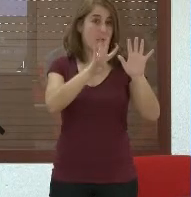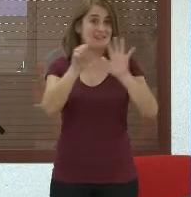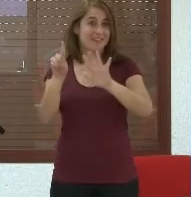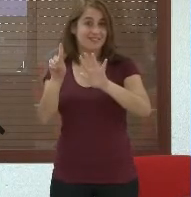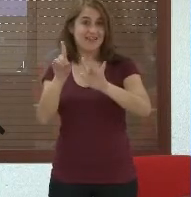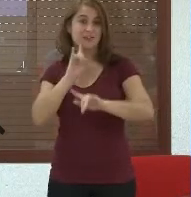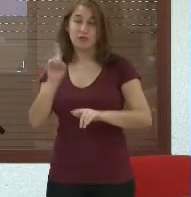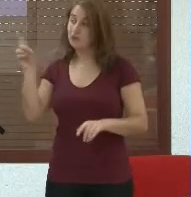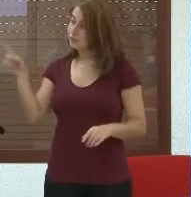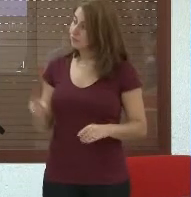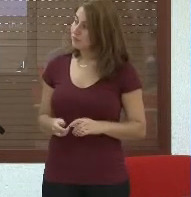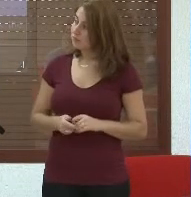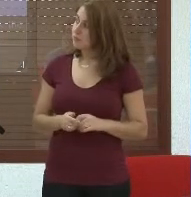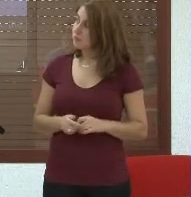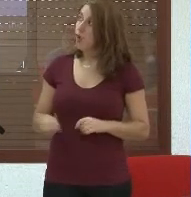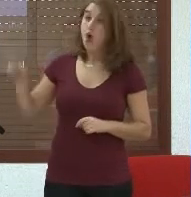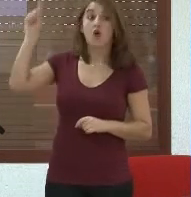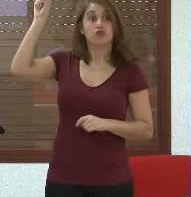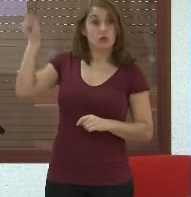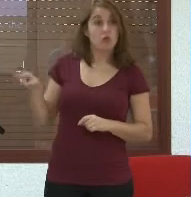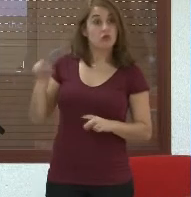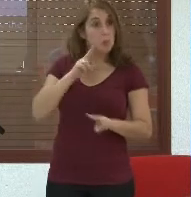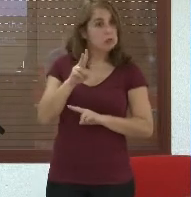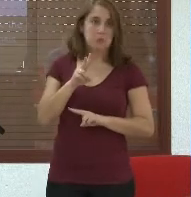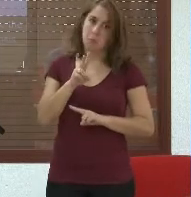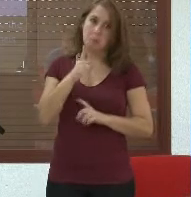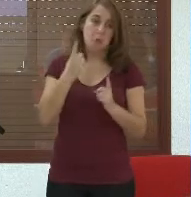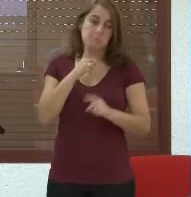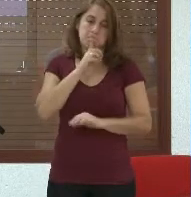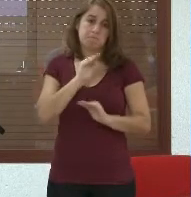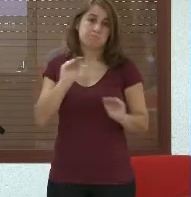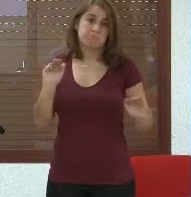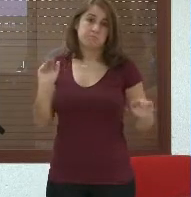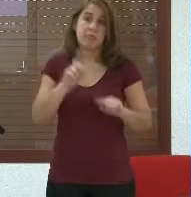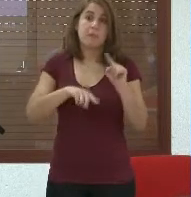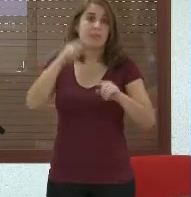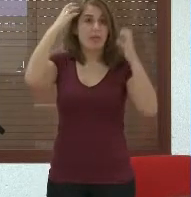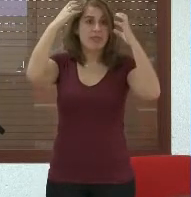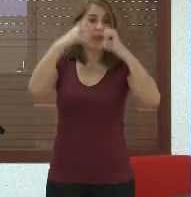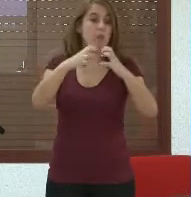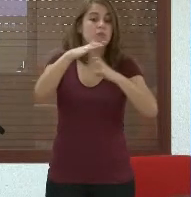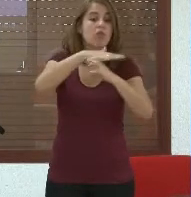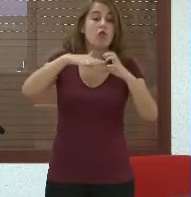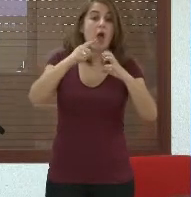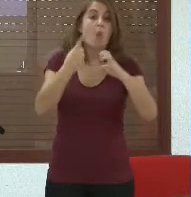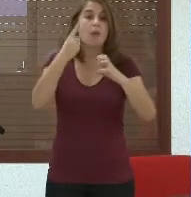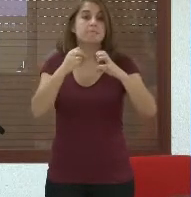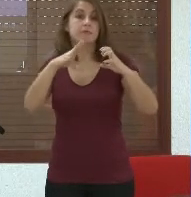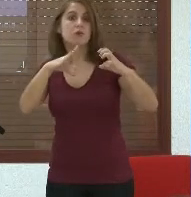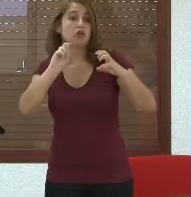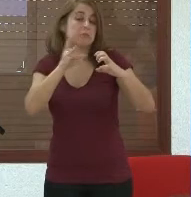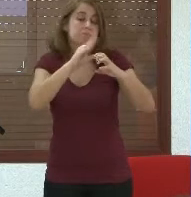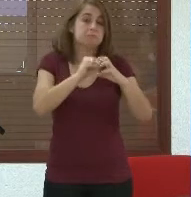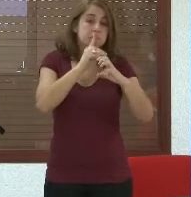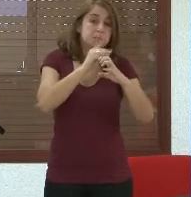different channels. We have the 96 electrodes. Not all the electrodes respond exactly the same way because in different areas of the brain